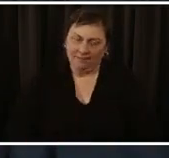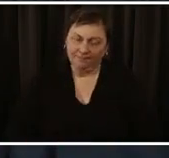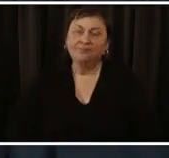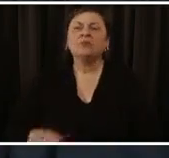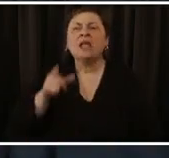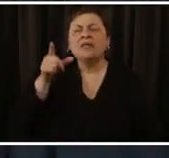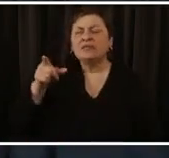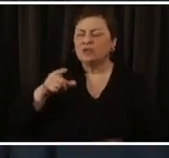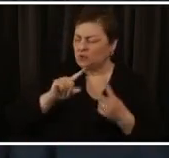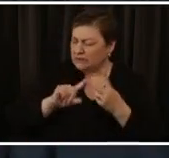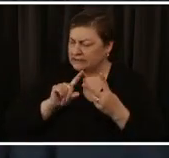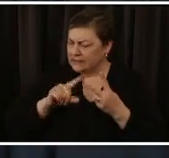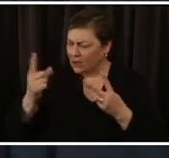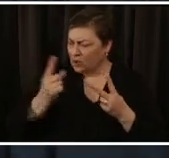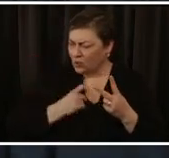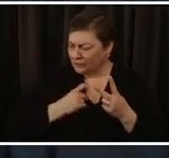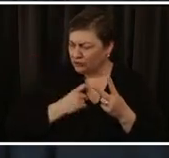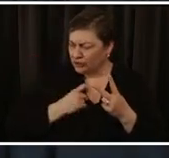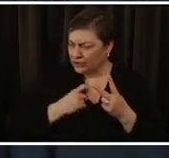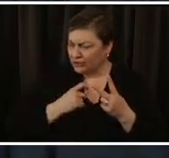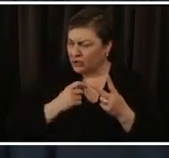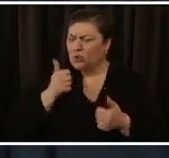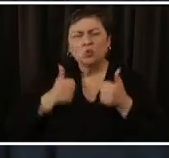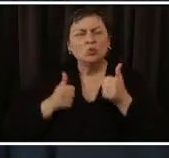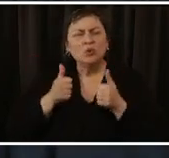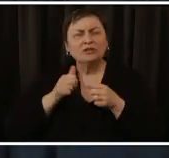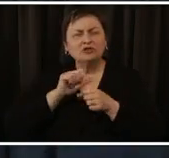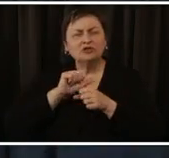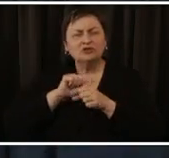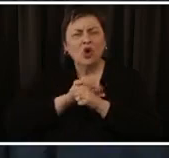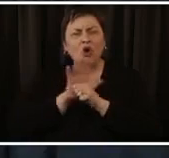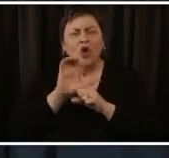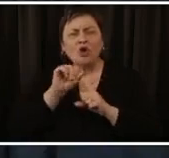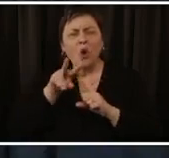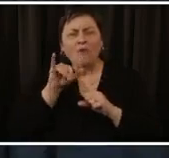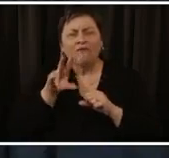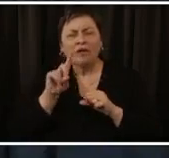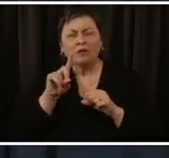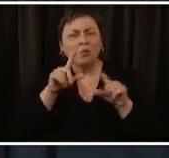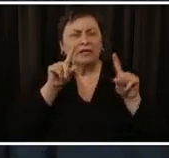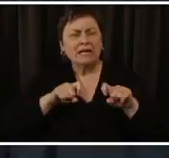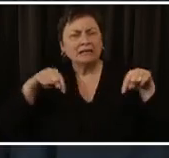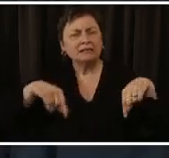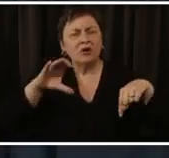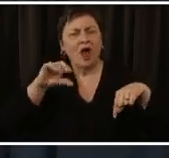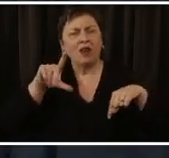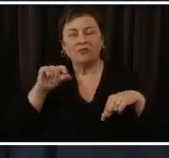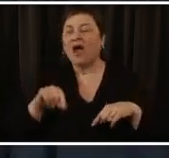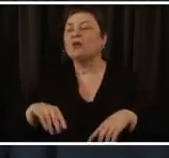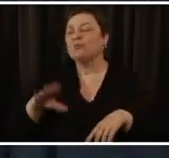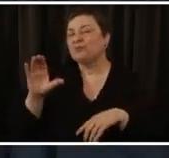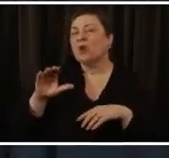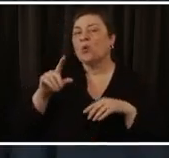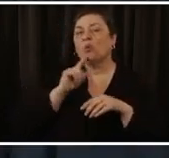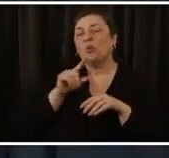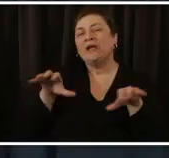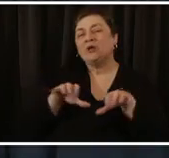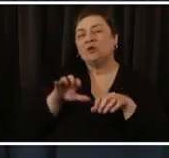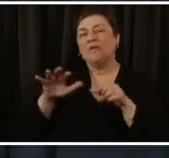we testing for here in Colorado? So we are doing whole genome sequencing, which means that we are analyzing